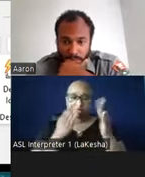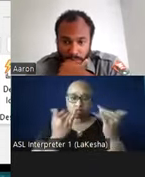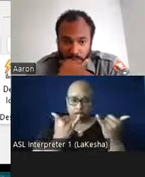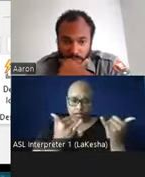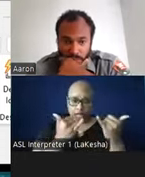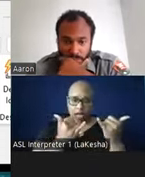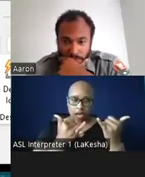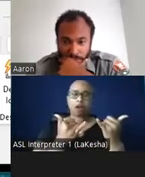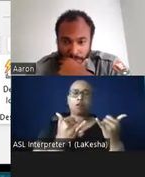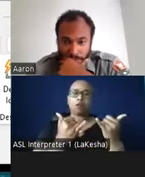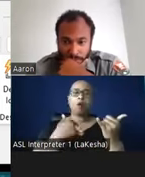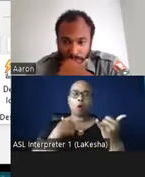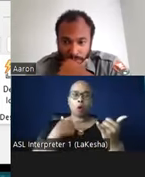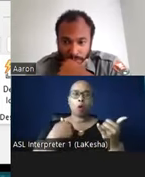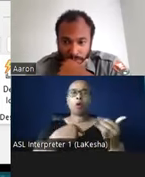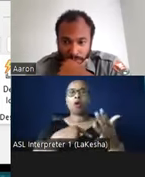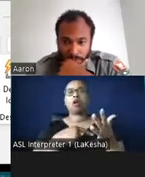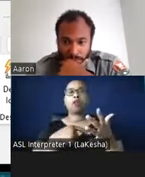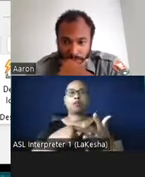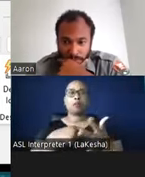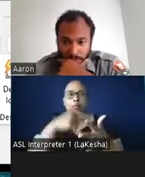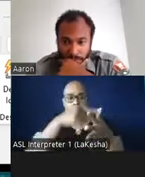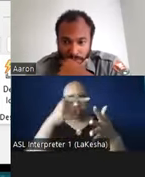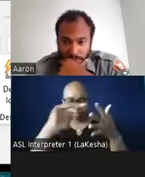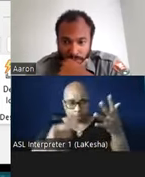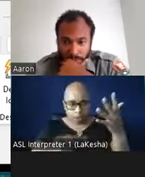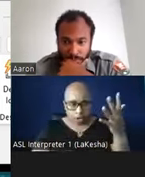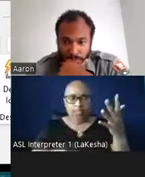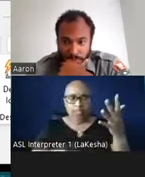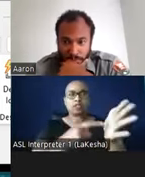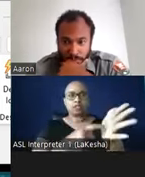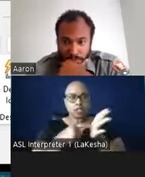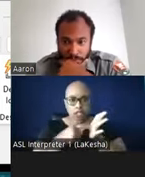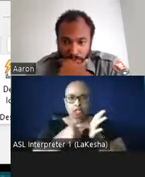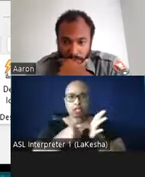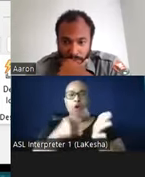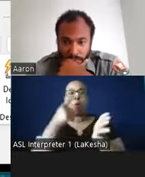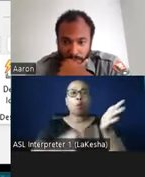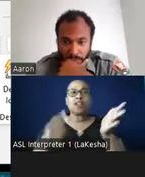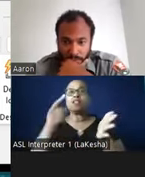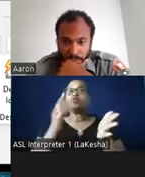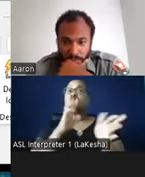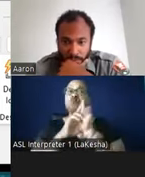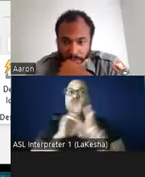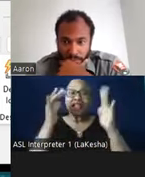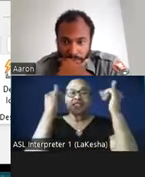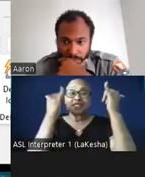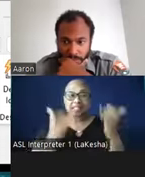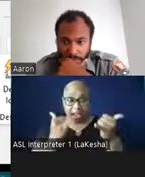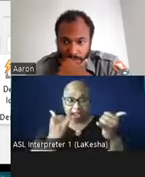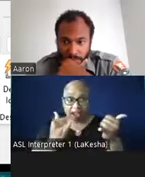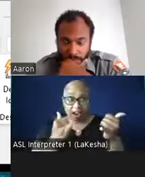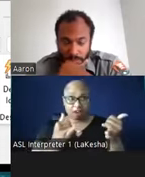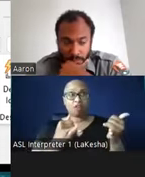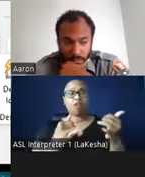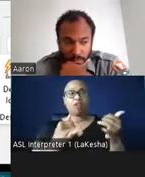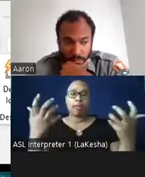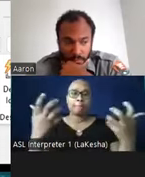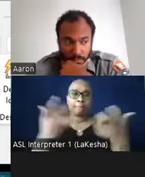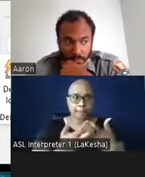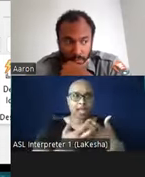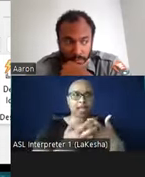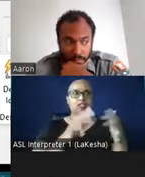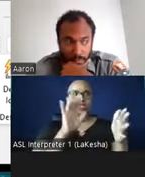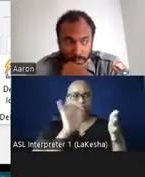the criterion with the heaviest weight right now is what is ready to execute and meets all those other criteria. And then